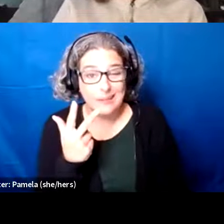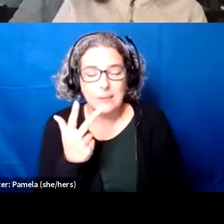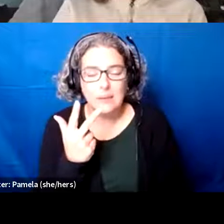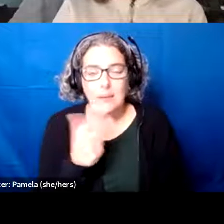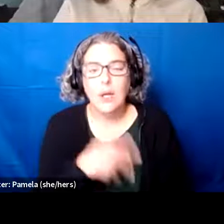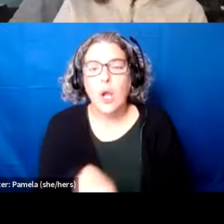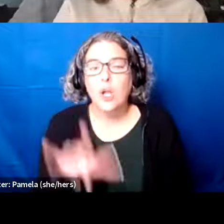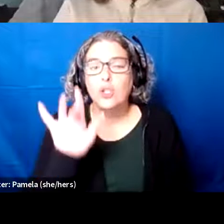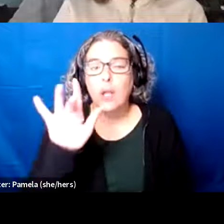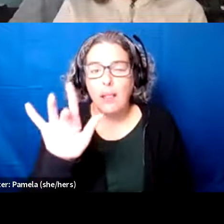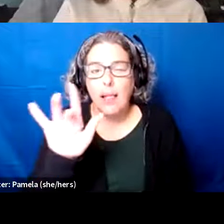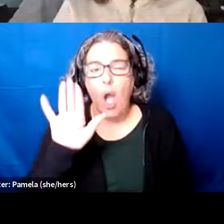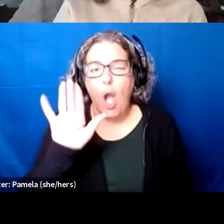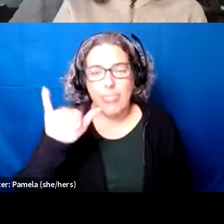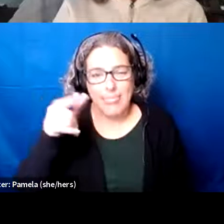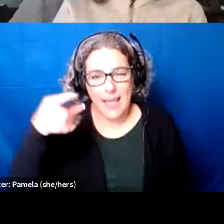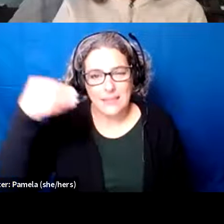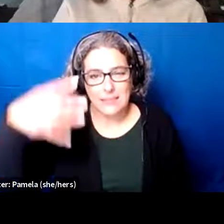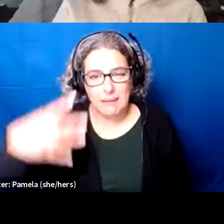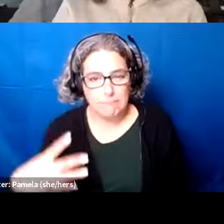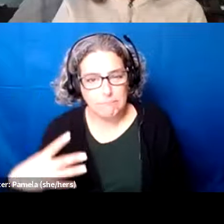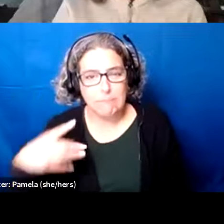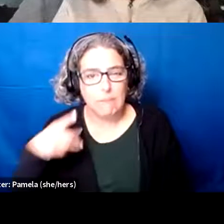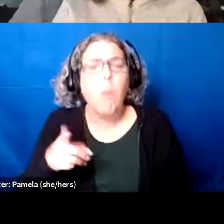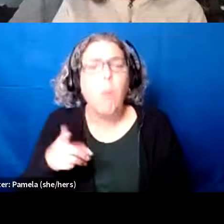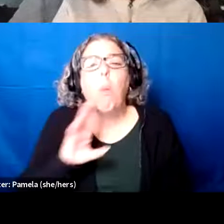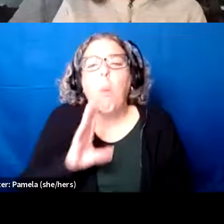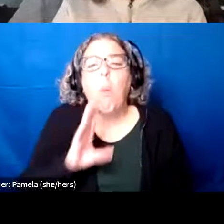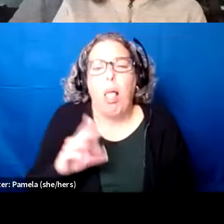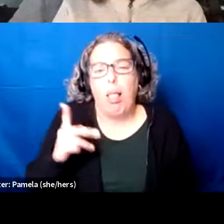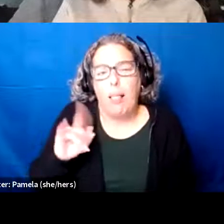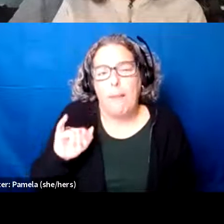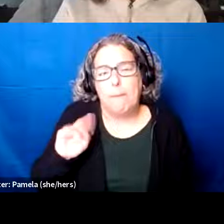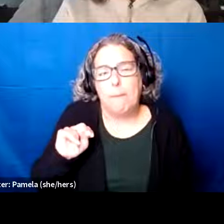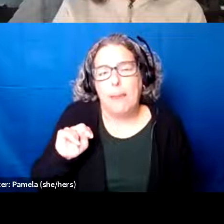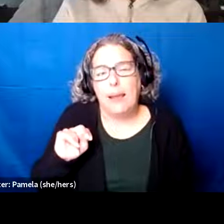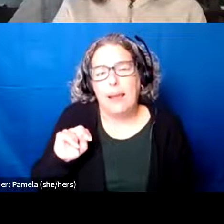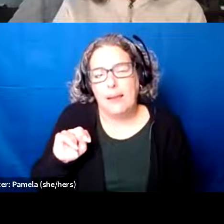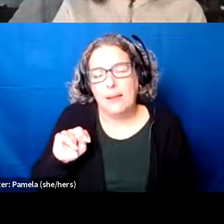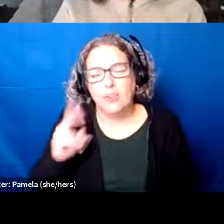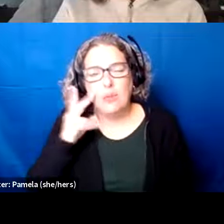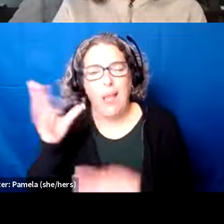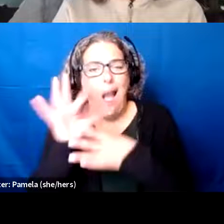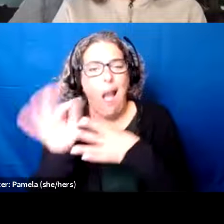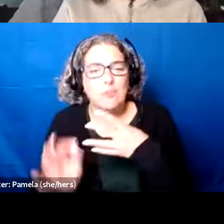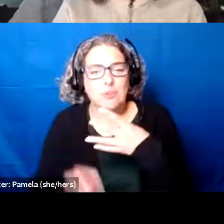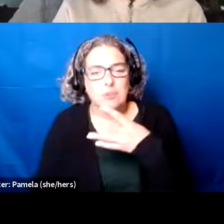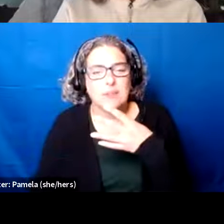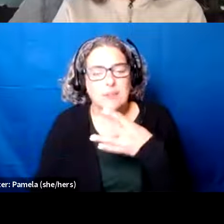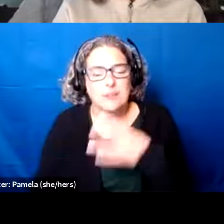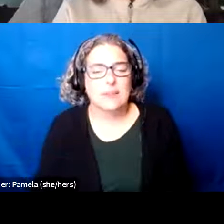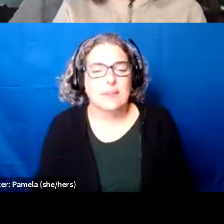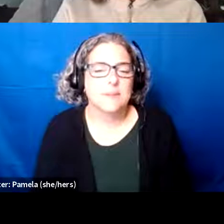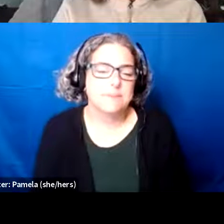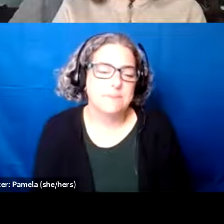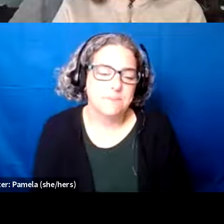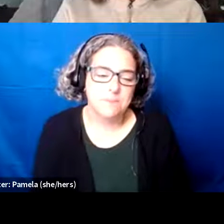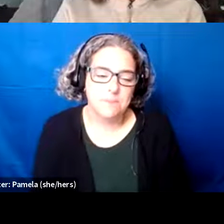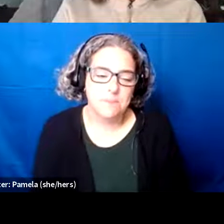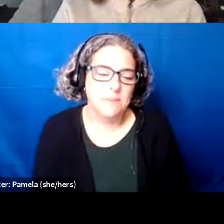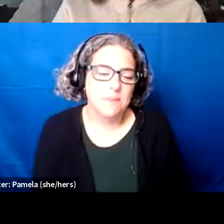and you can just click on those 3 dots and the drop menu will come